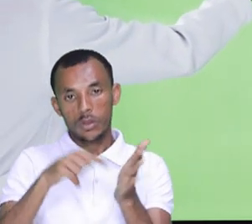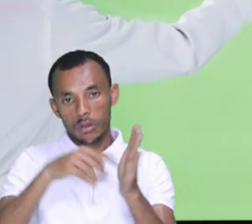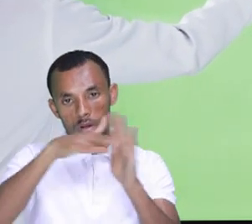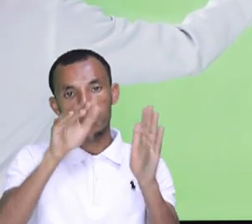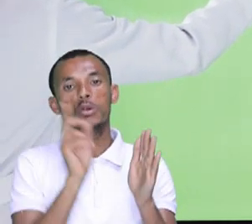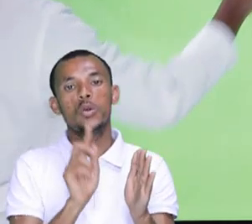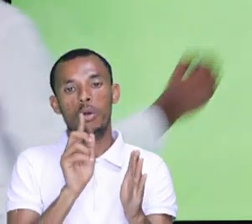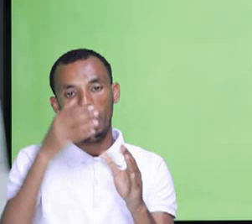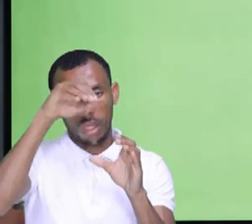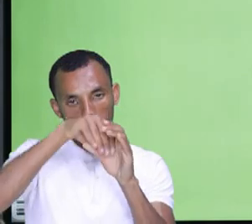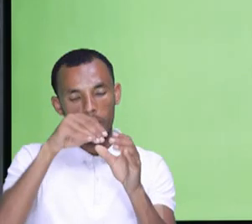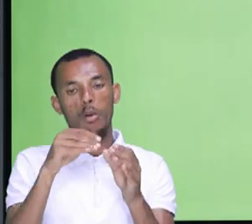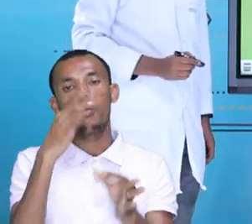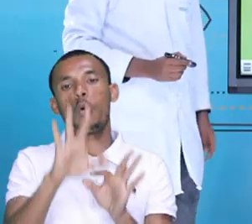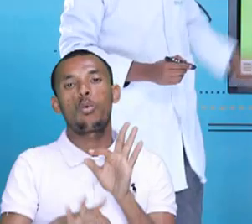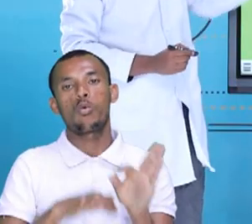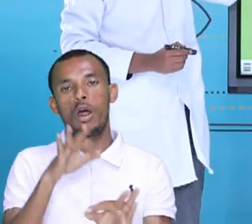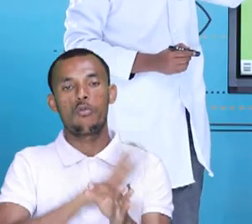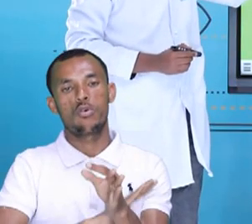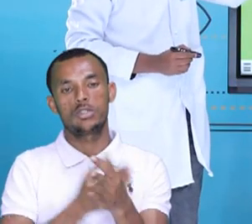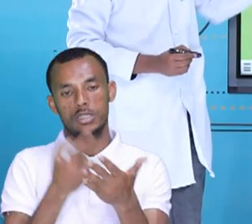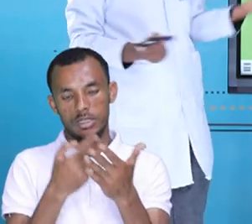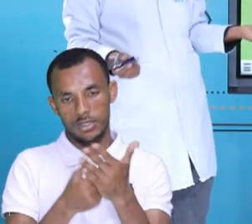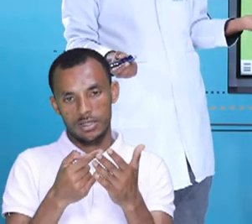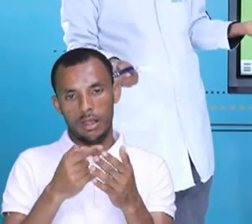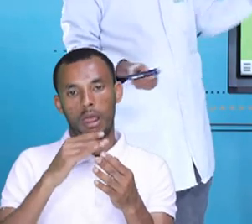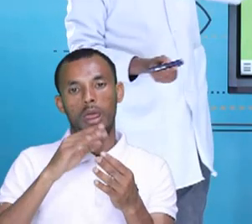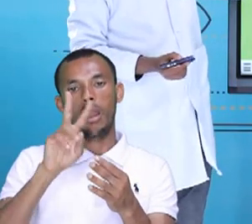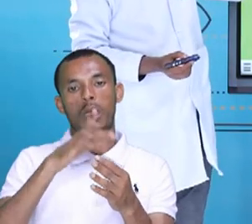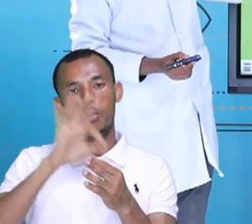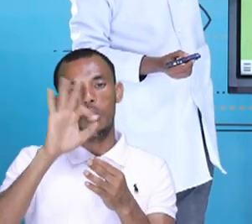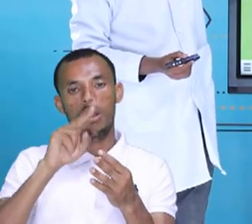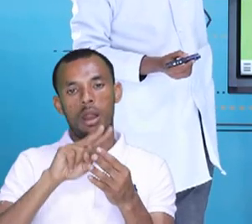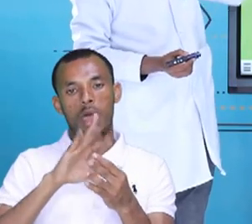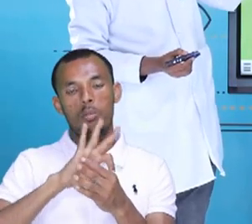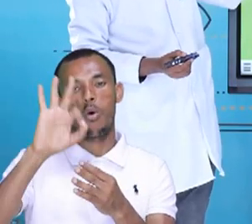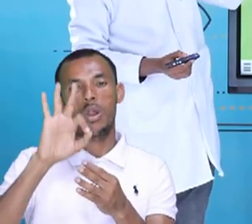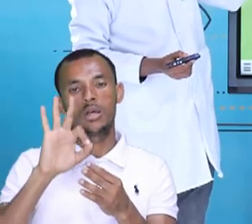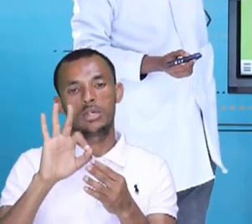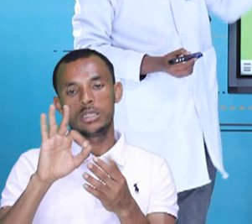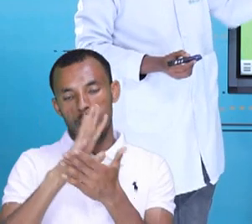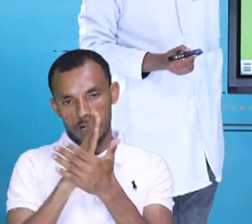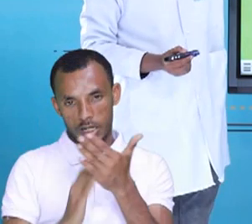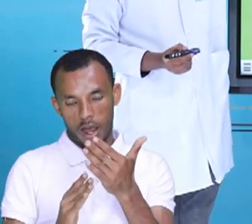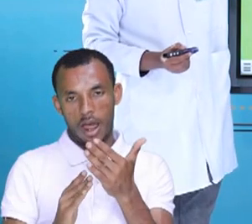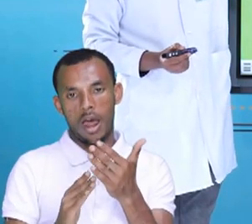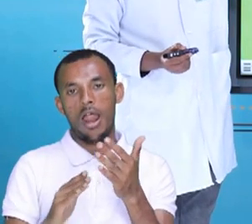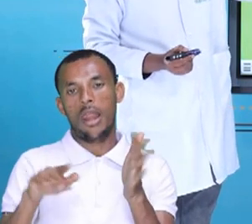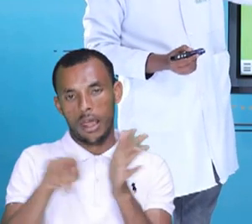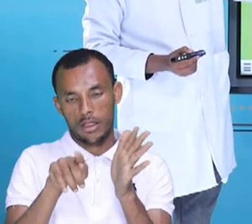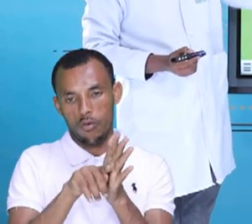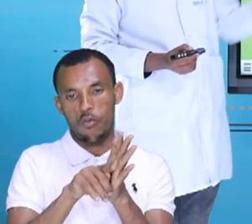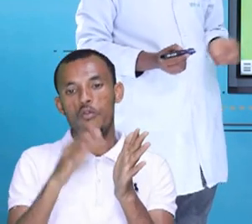by intermolecular force. Is it dipole? Yes. Why? Because the partially negative end of fluorine attached to the